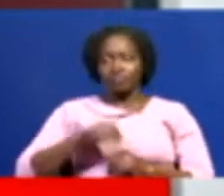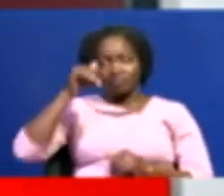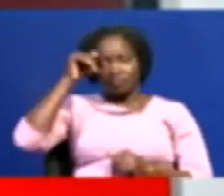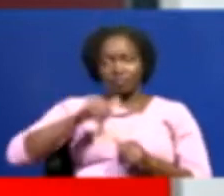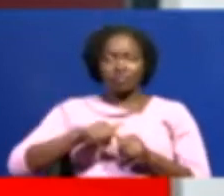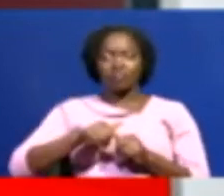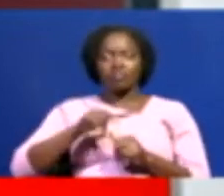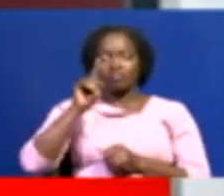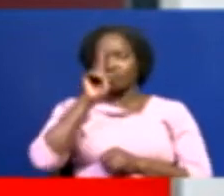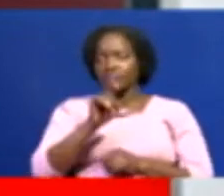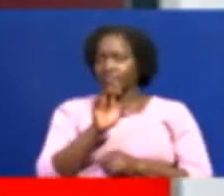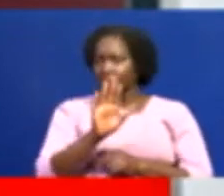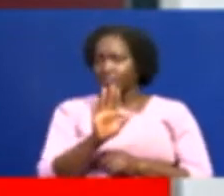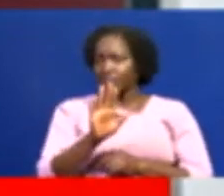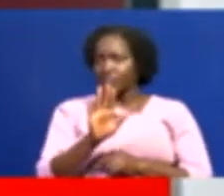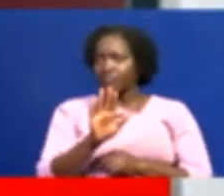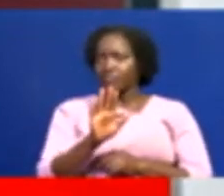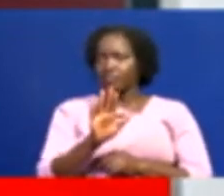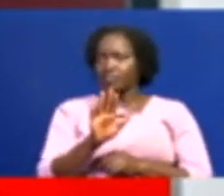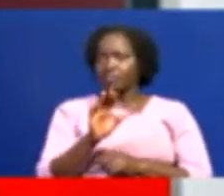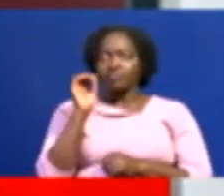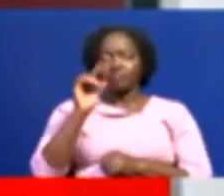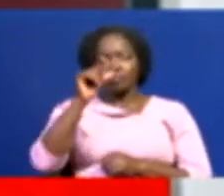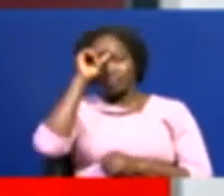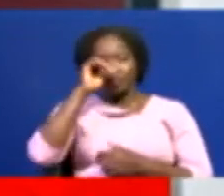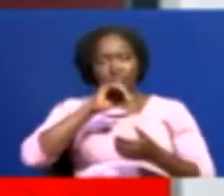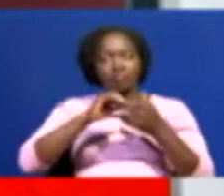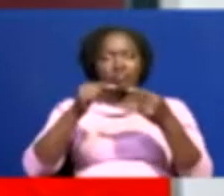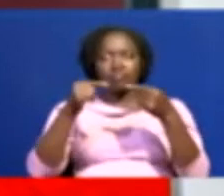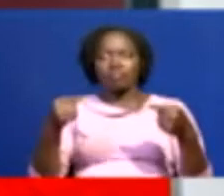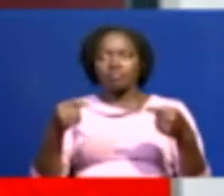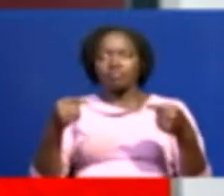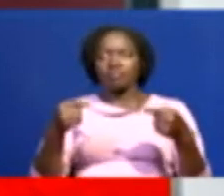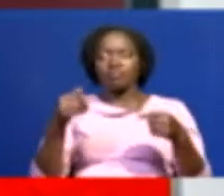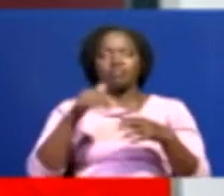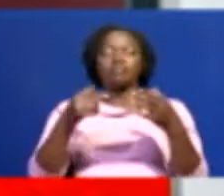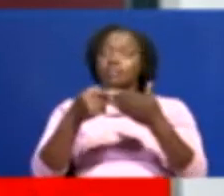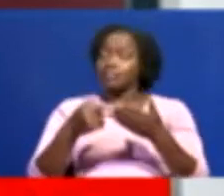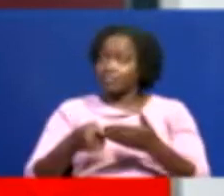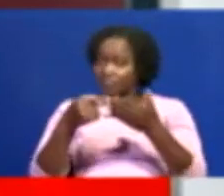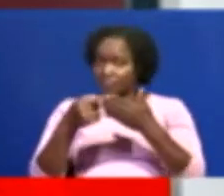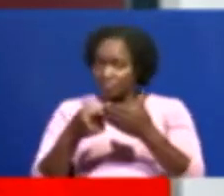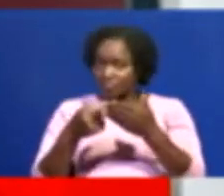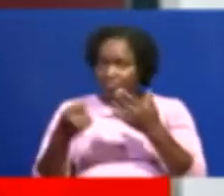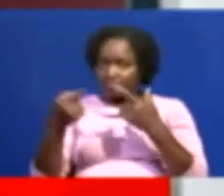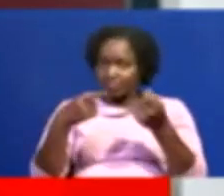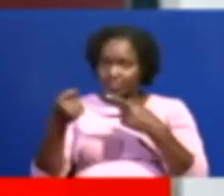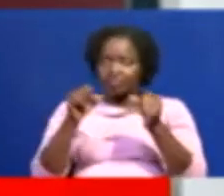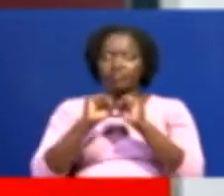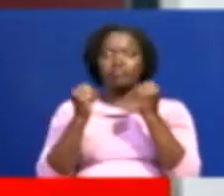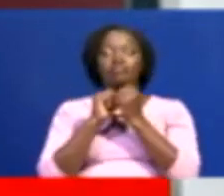that the point of view of question this particular morning is that should the government engage the opposition in a dialogue? Talk to us on our